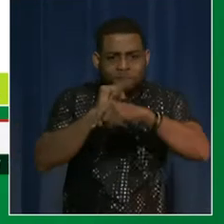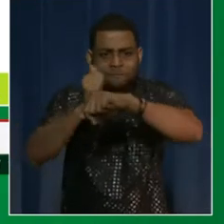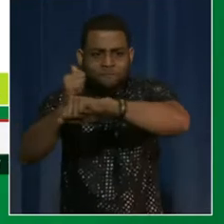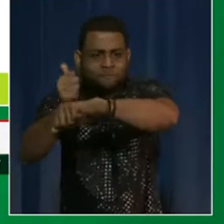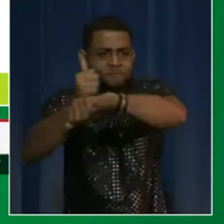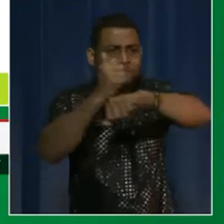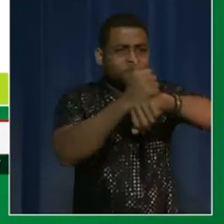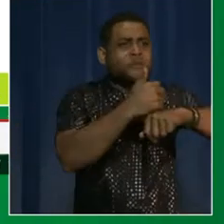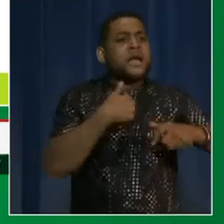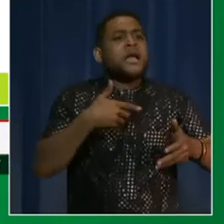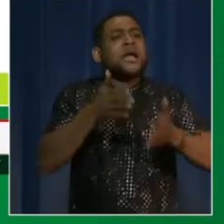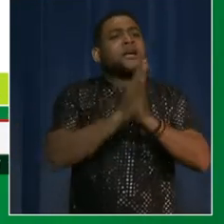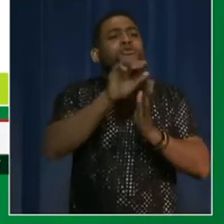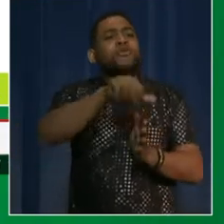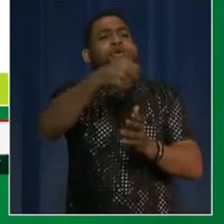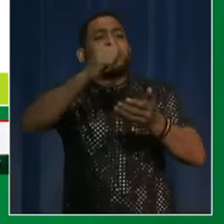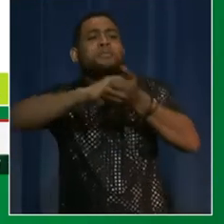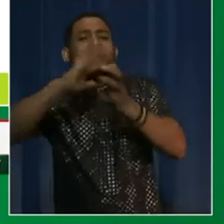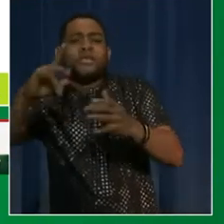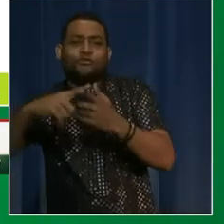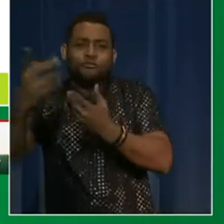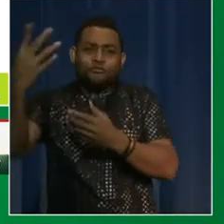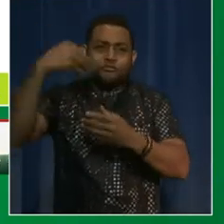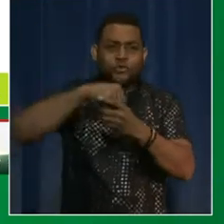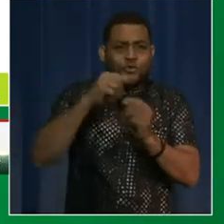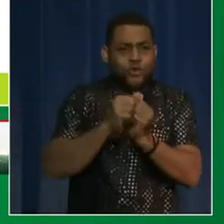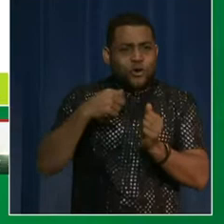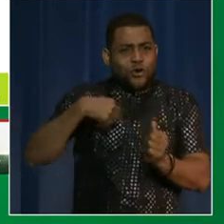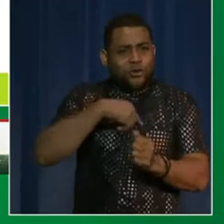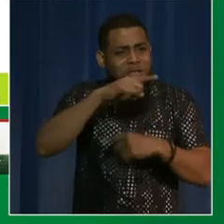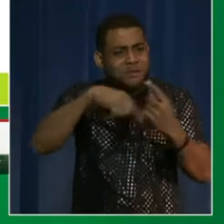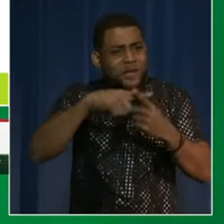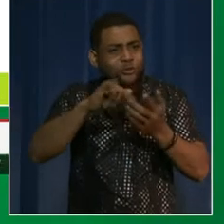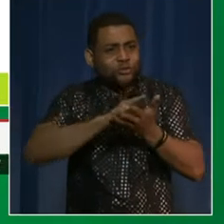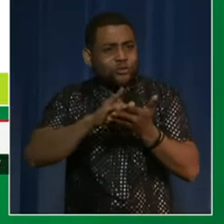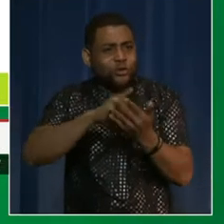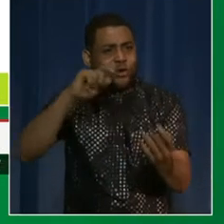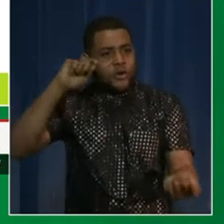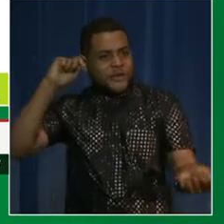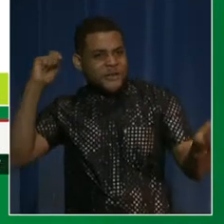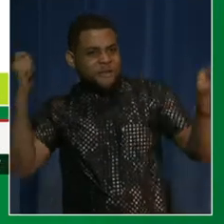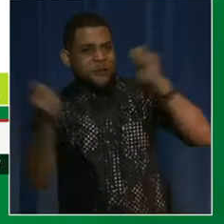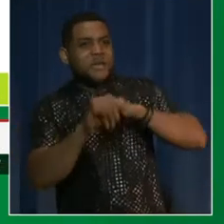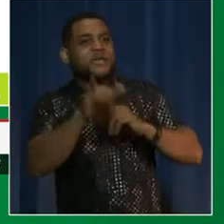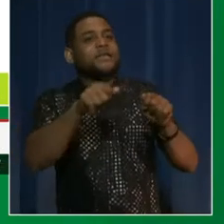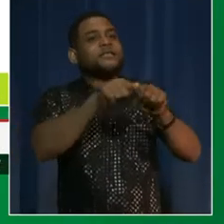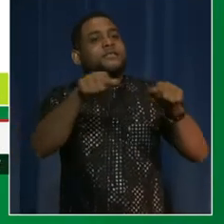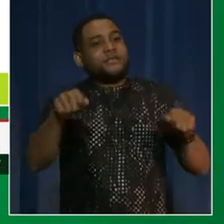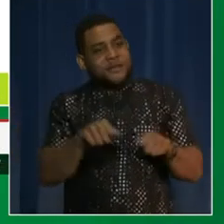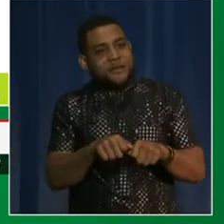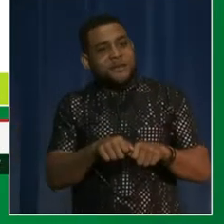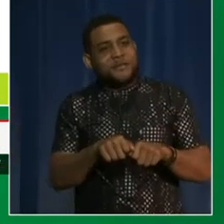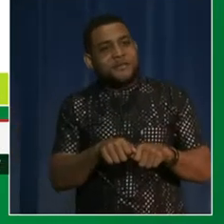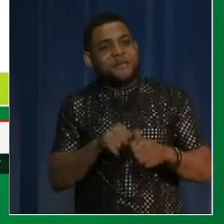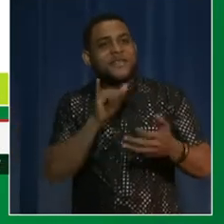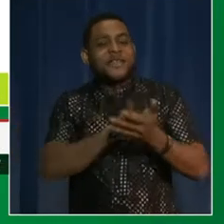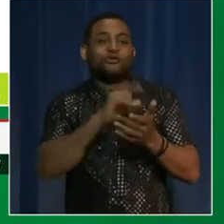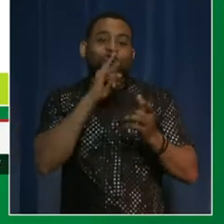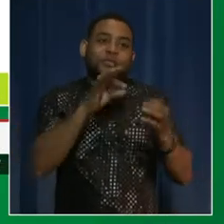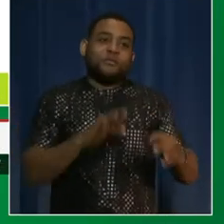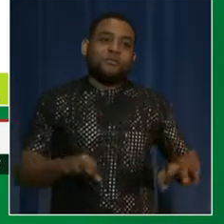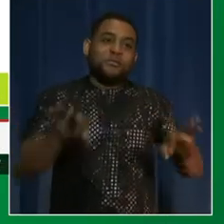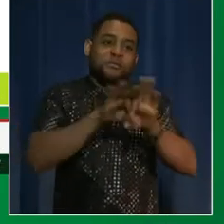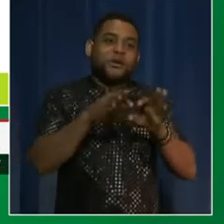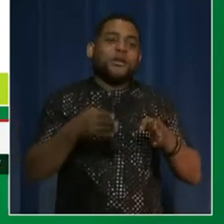the conversation about New York Avenue and really transforming and reimagining that key corridor. We're also doing some